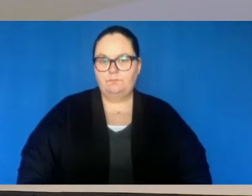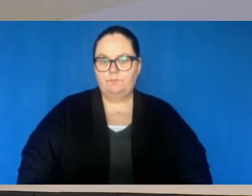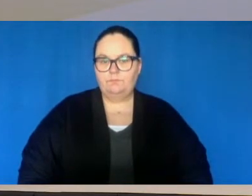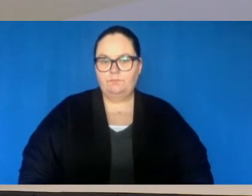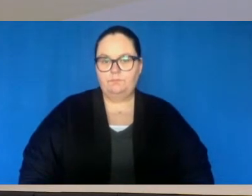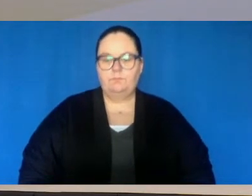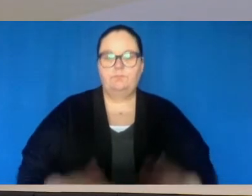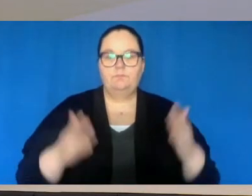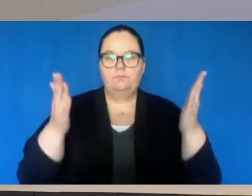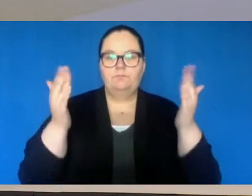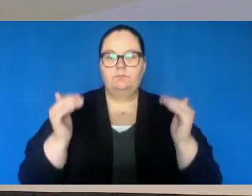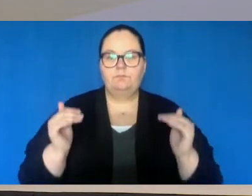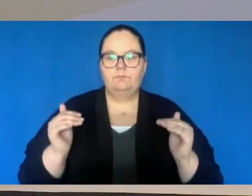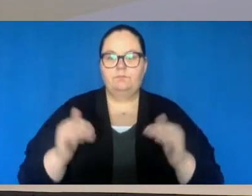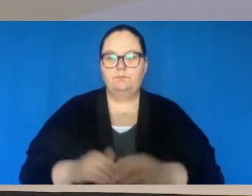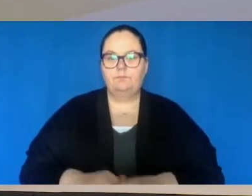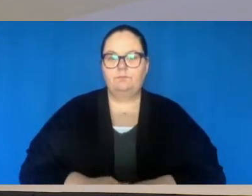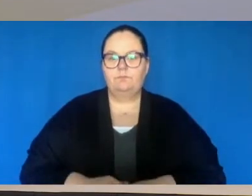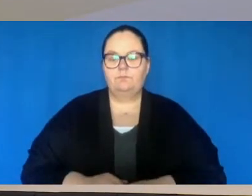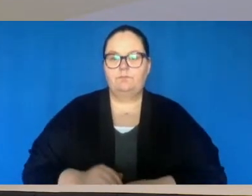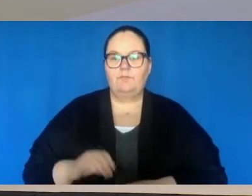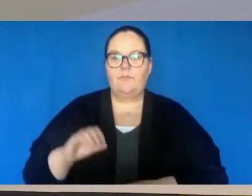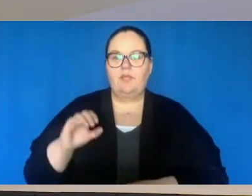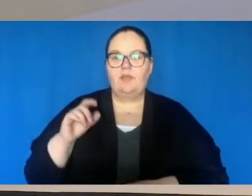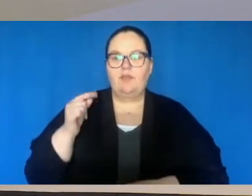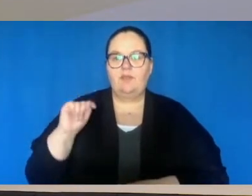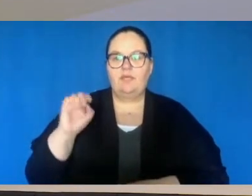Rachel Collier, the Eastern Graphic.